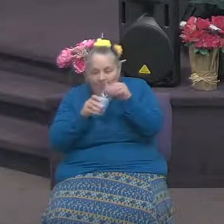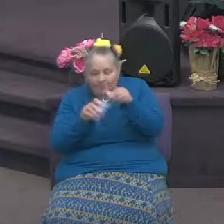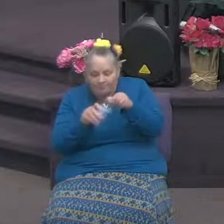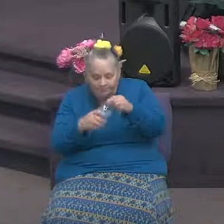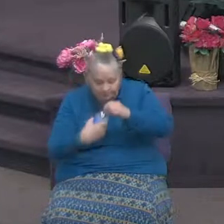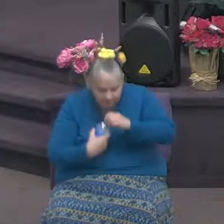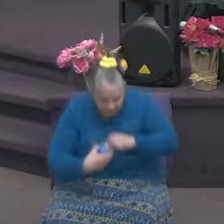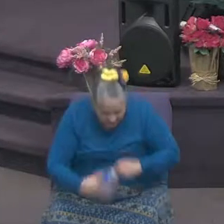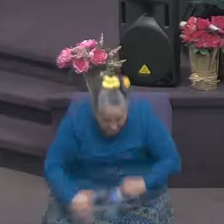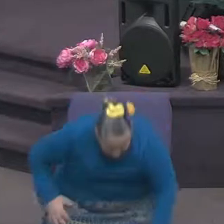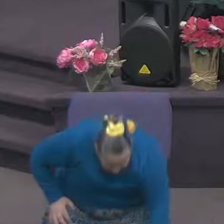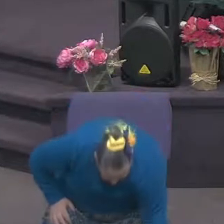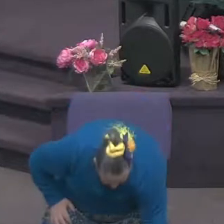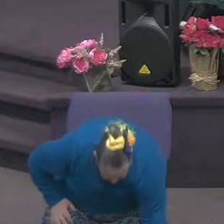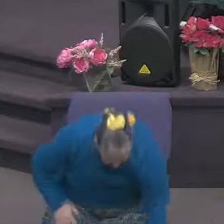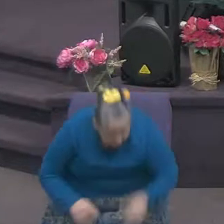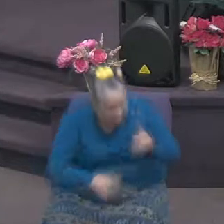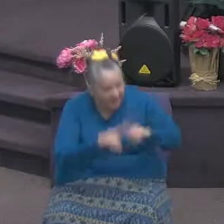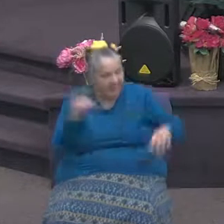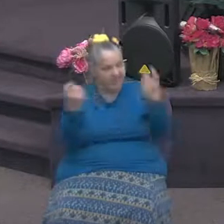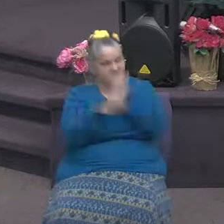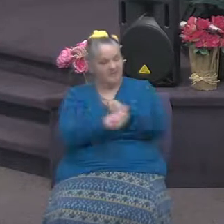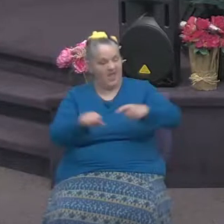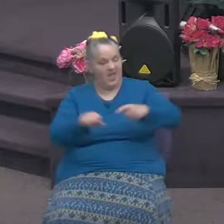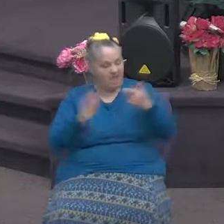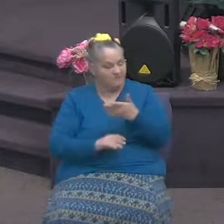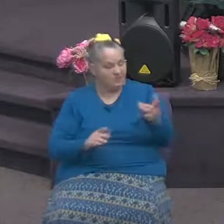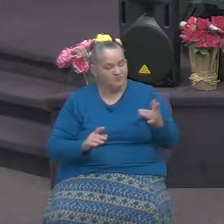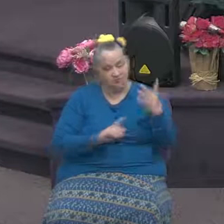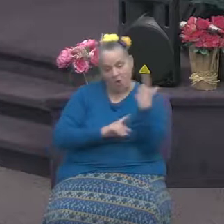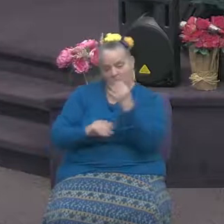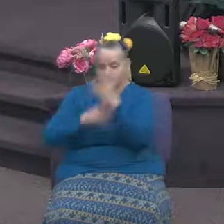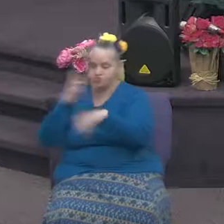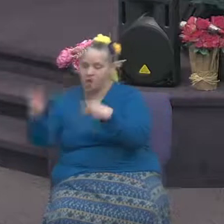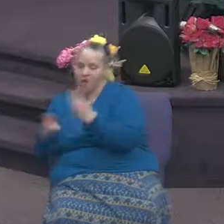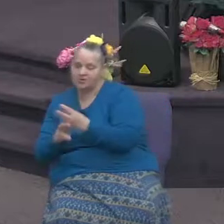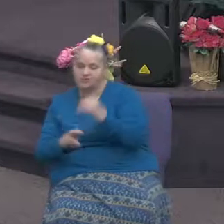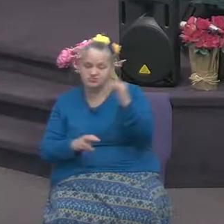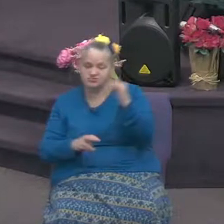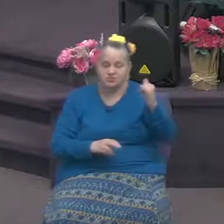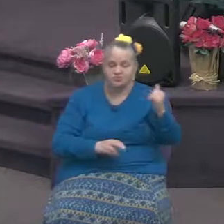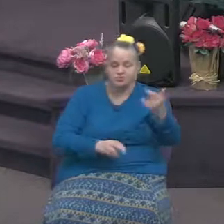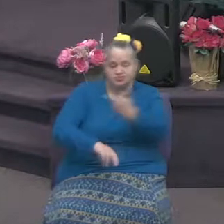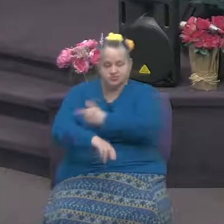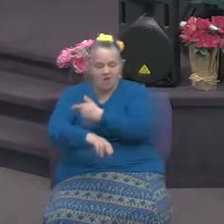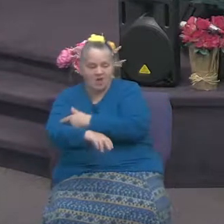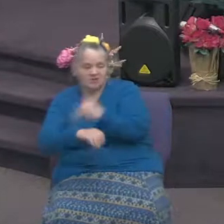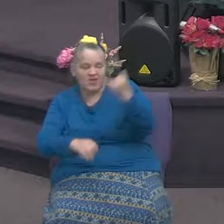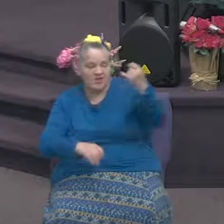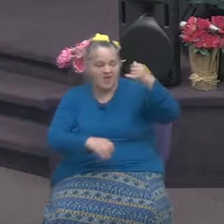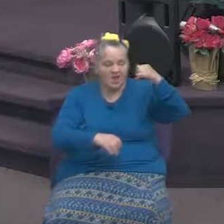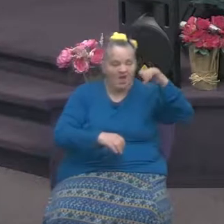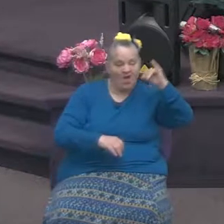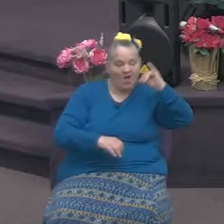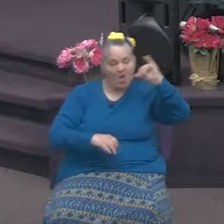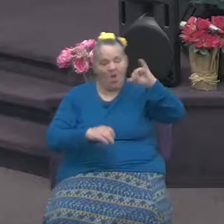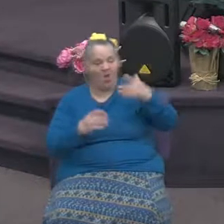save you if you run back into the arms of drugs and alcohol and whatever vice the world wants to grip you